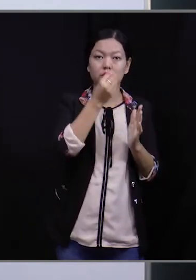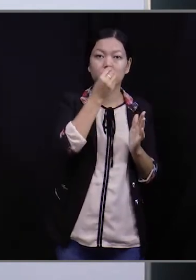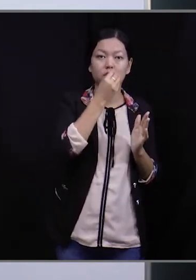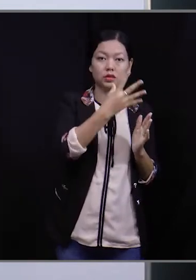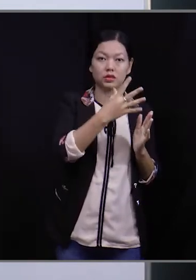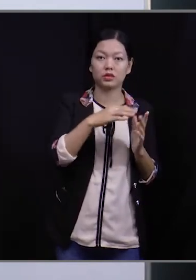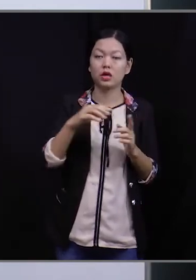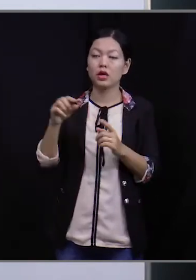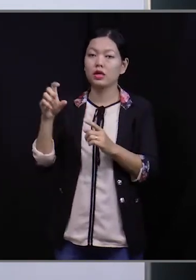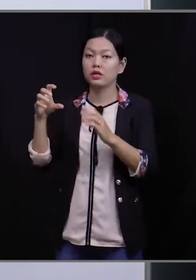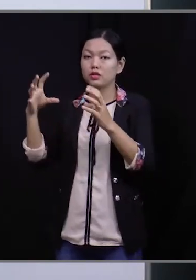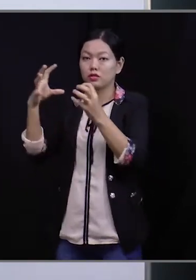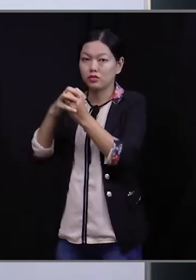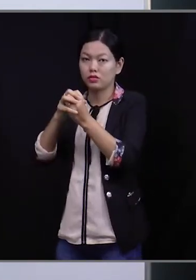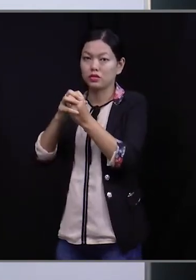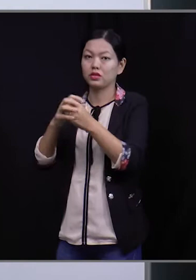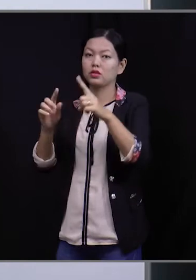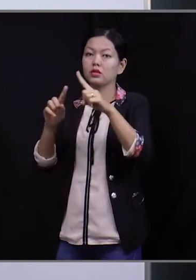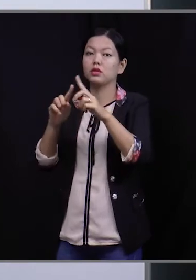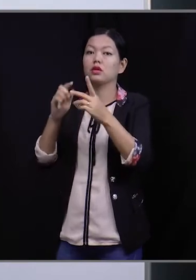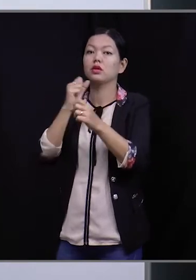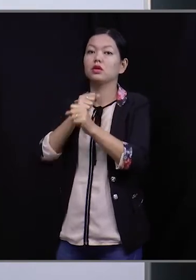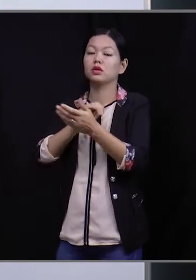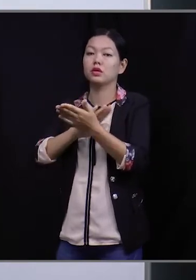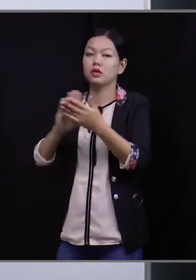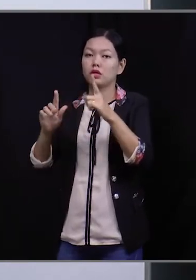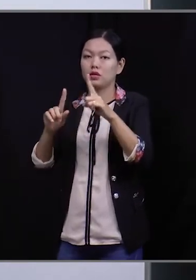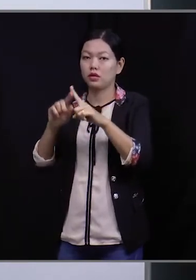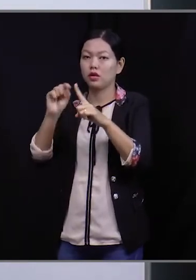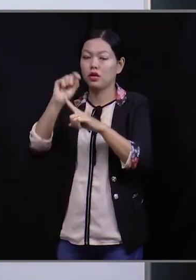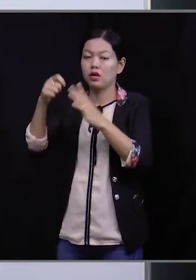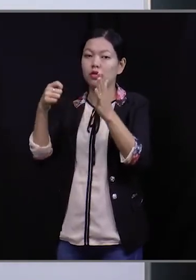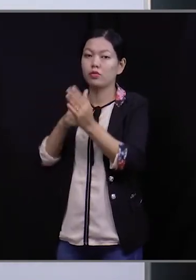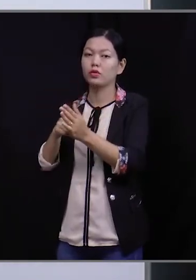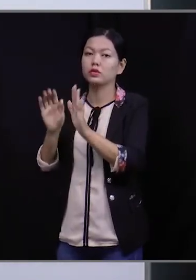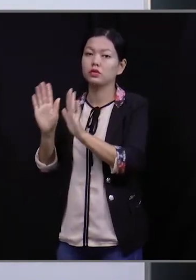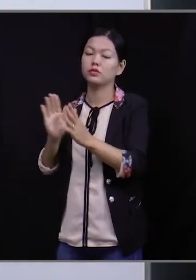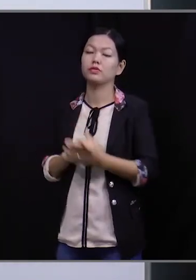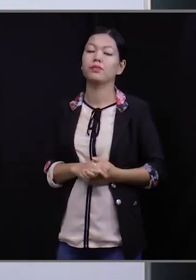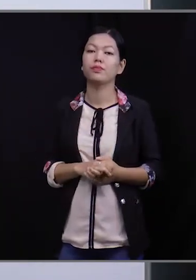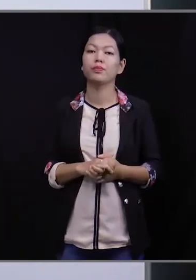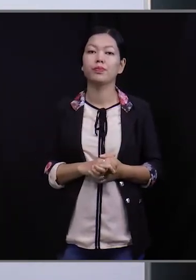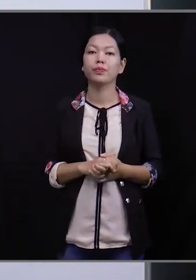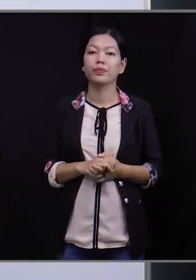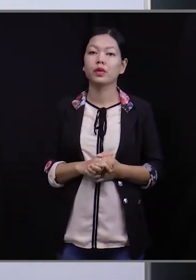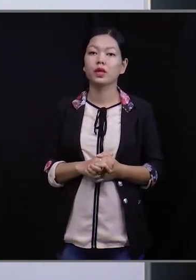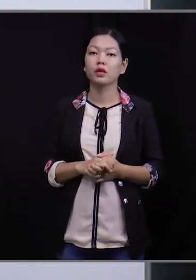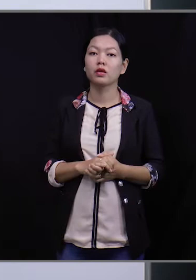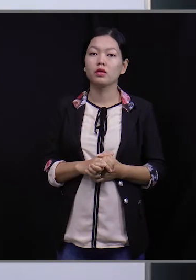tight monetary policy. I'll tell you why after some time. Now, there will be